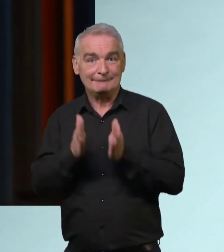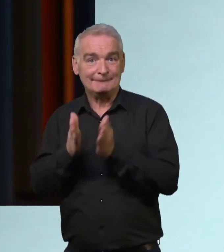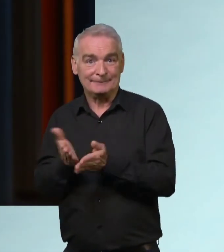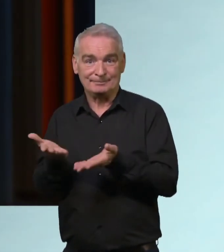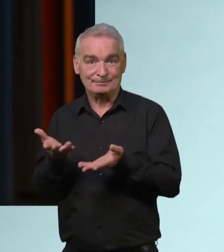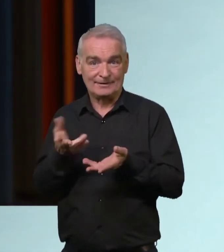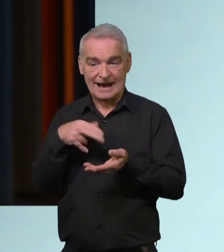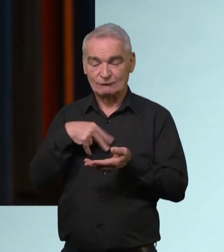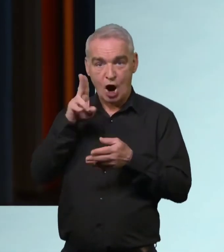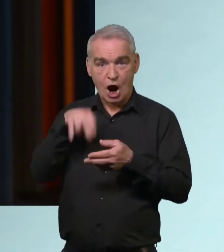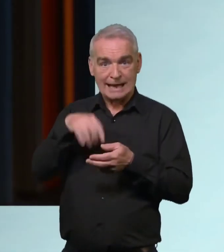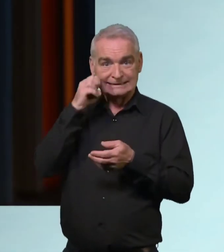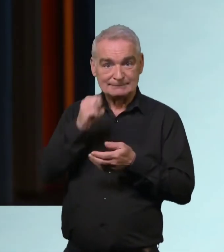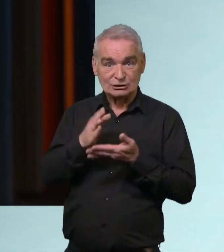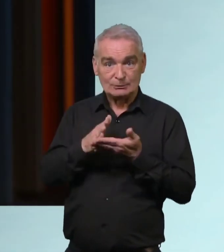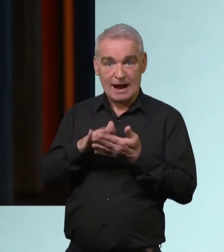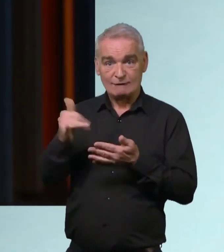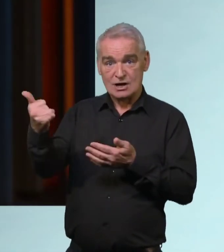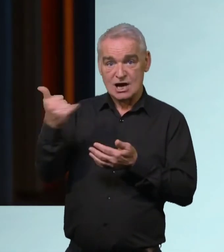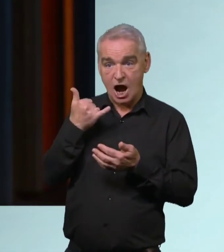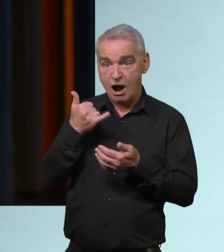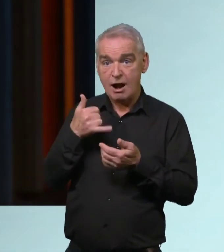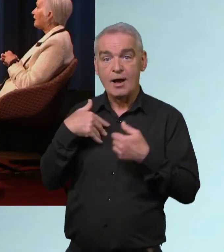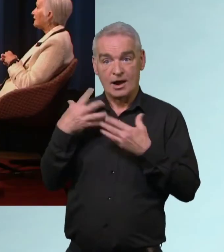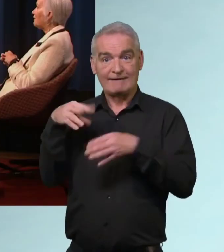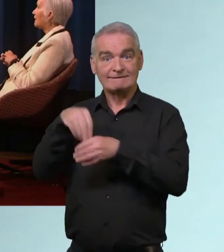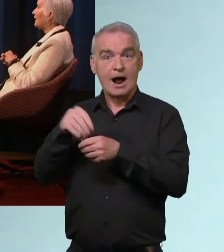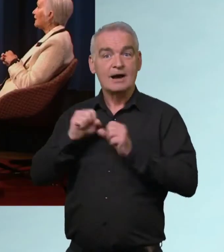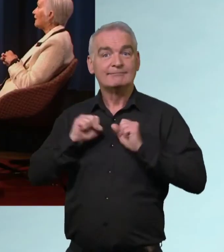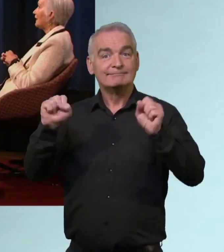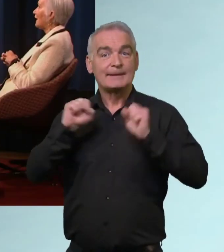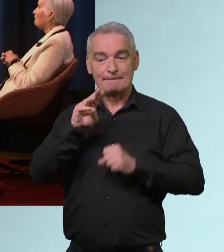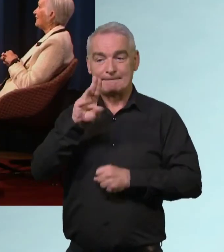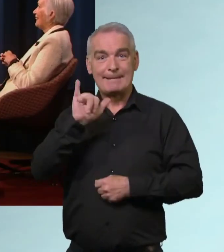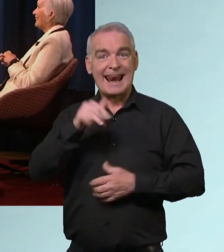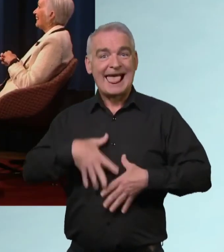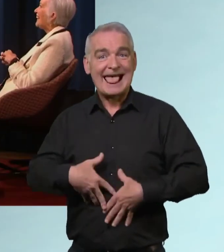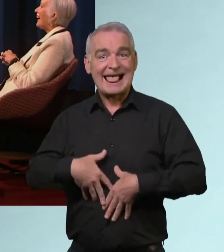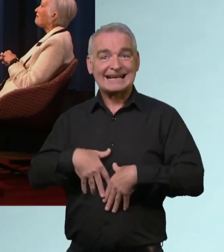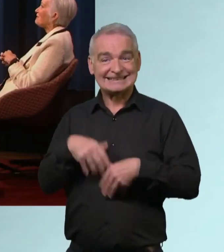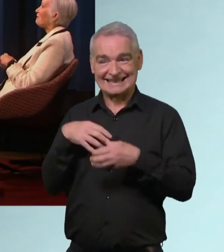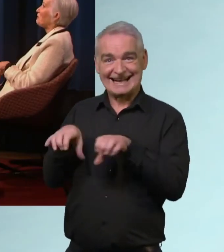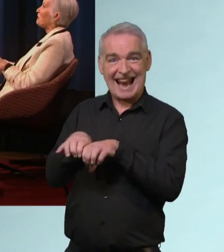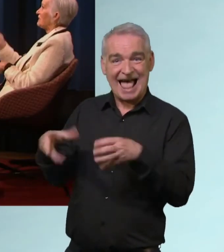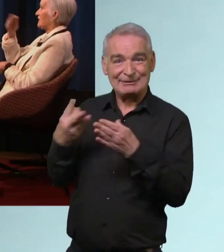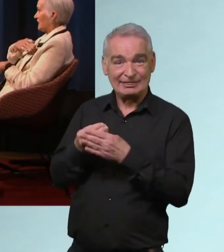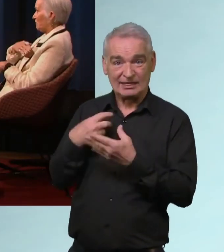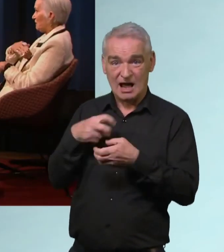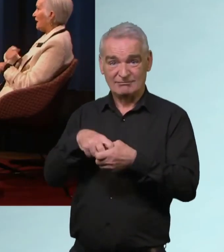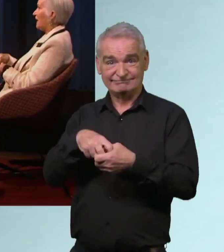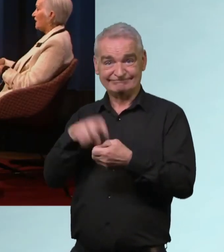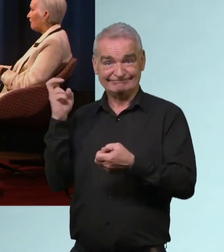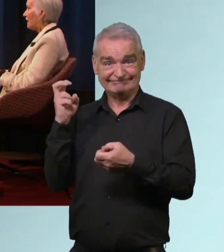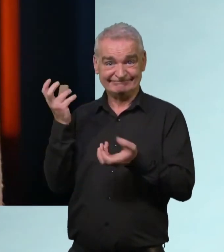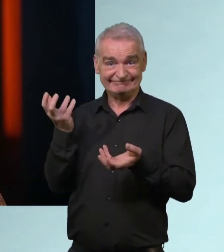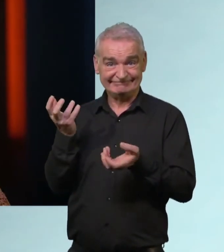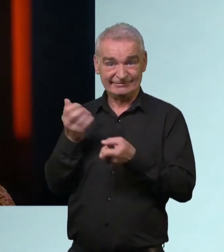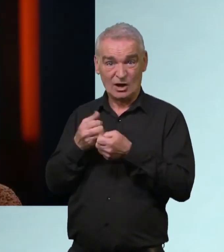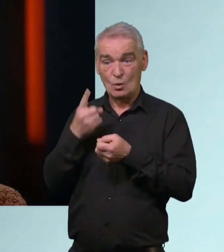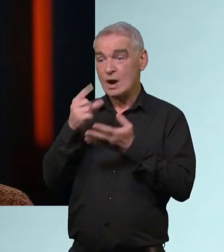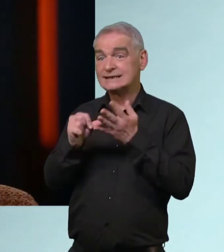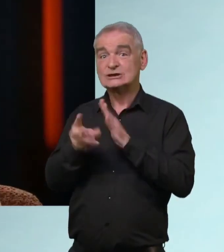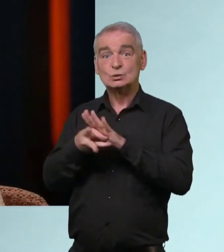today there was somebody that was came in and said, oh, I was in your Pilates class. And I was thinking, yeah, I was always the one that was 6 weeks behind coming